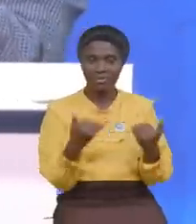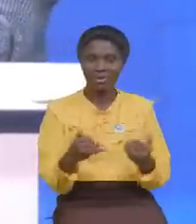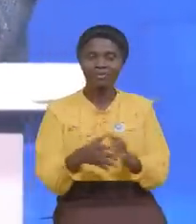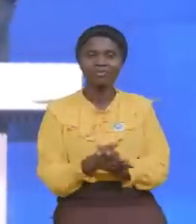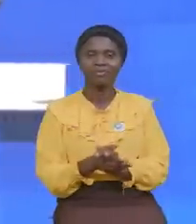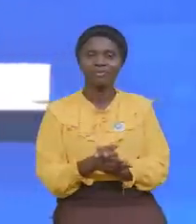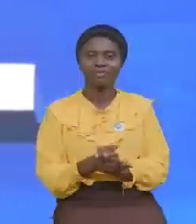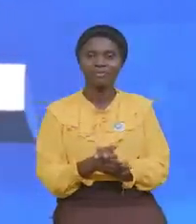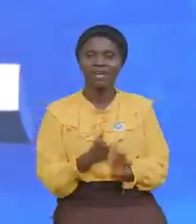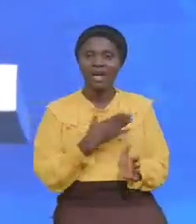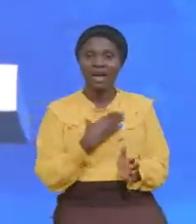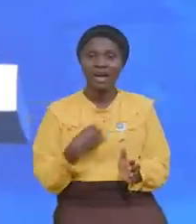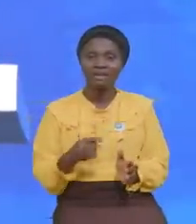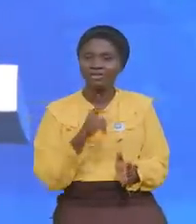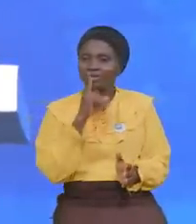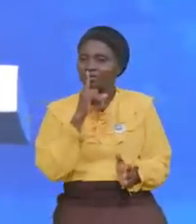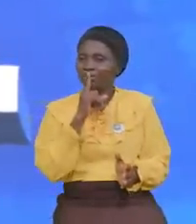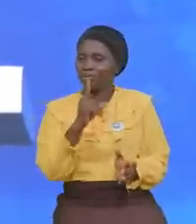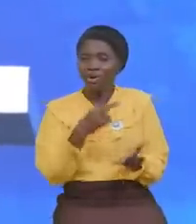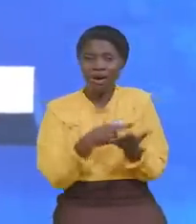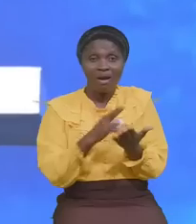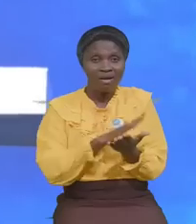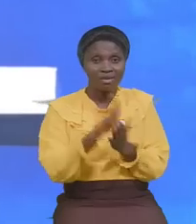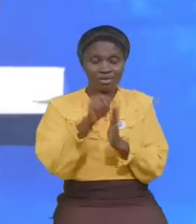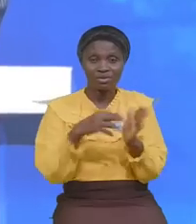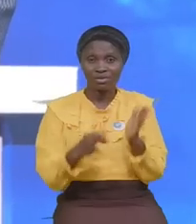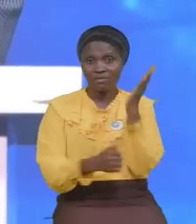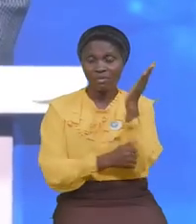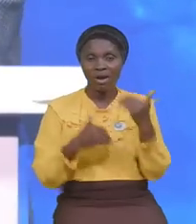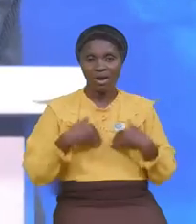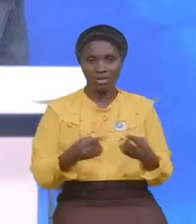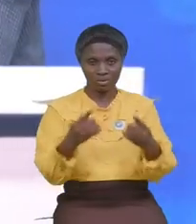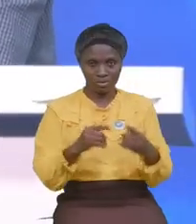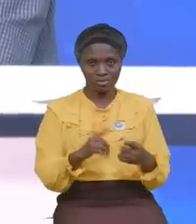And the real righteousness of Abraham has come to him now.